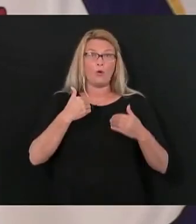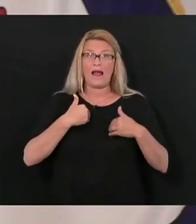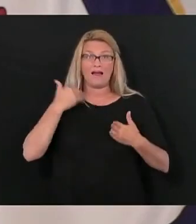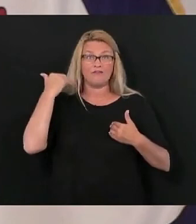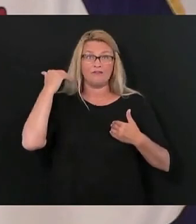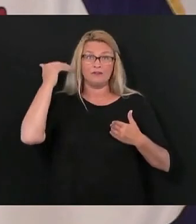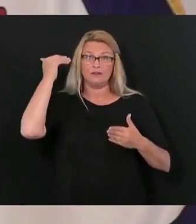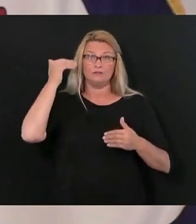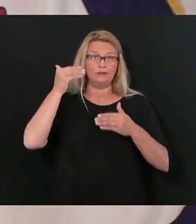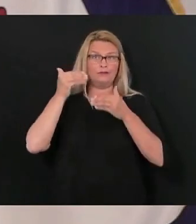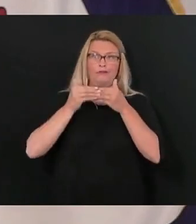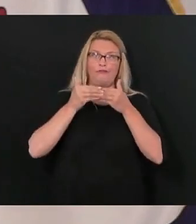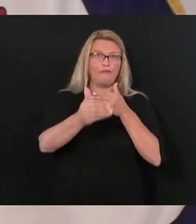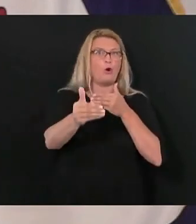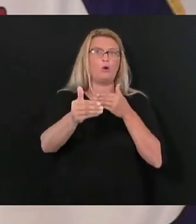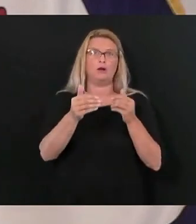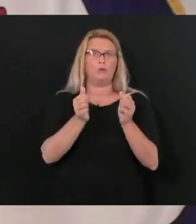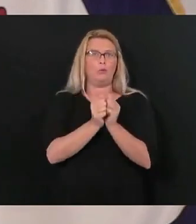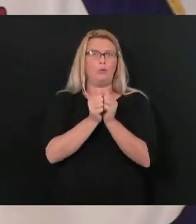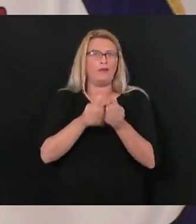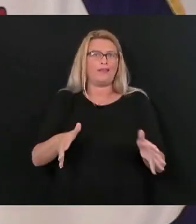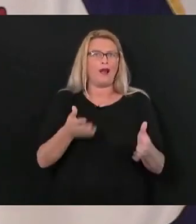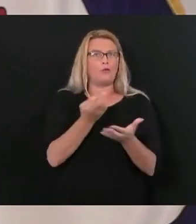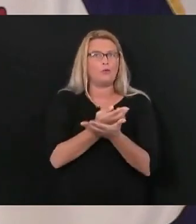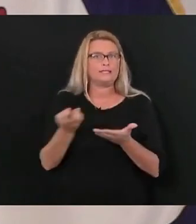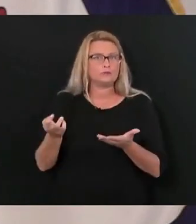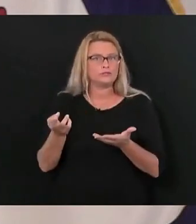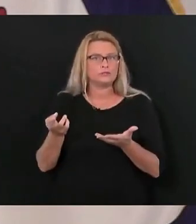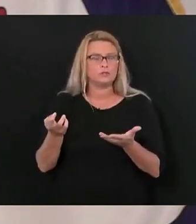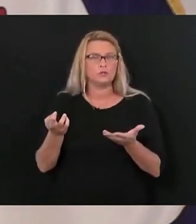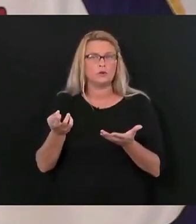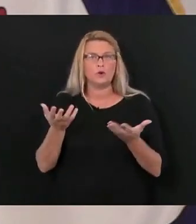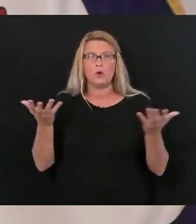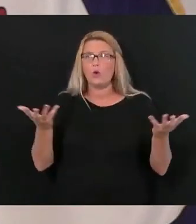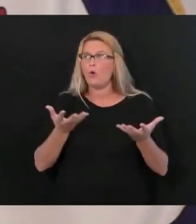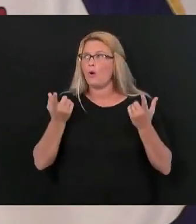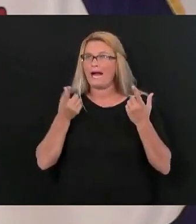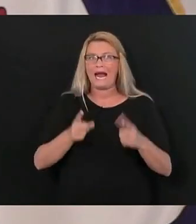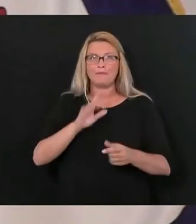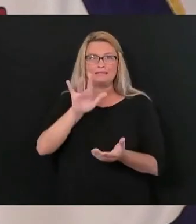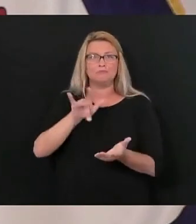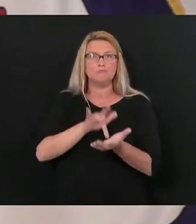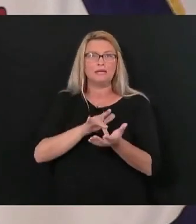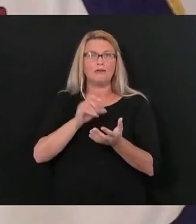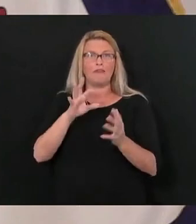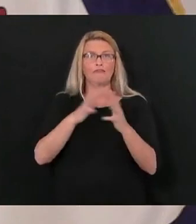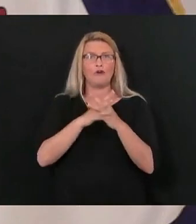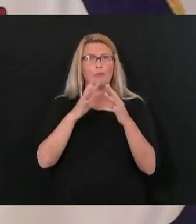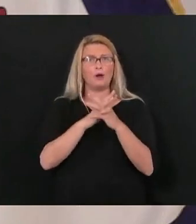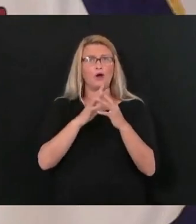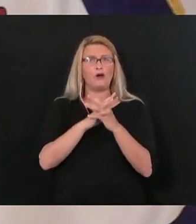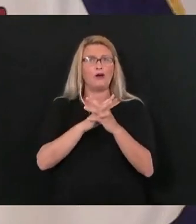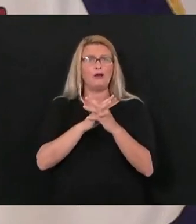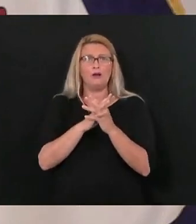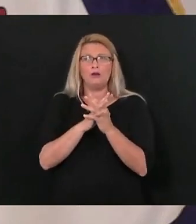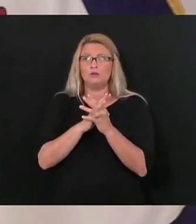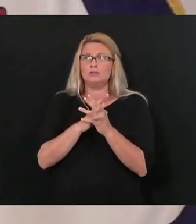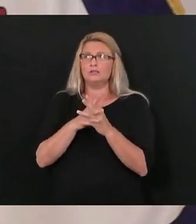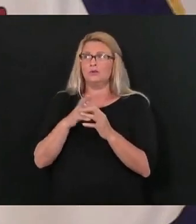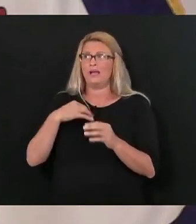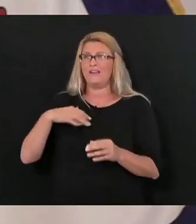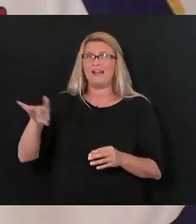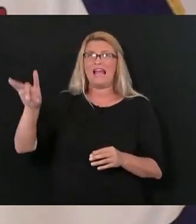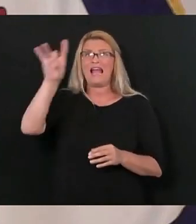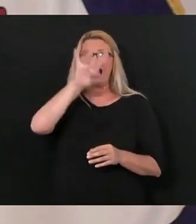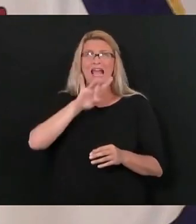forward. What if we end up in a situation in the middle of the season, we've got 8 counties that are orange, and we say, well, we'd like to test